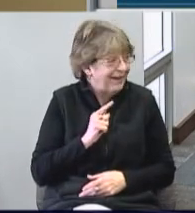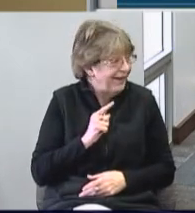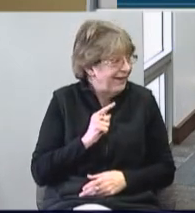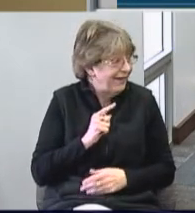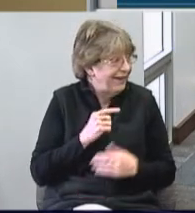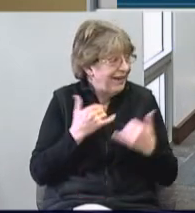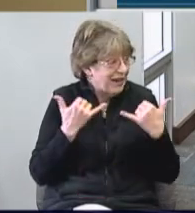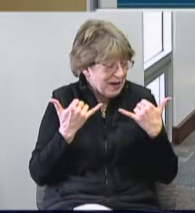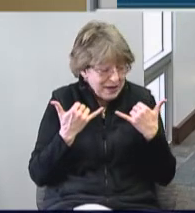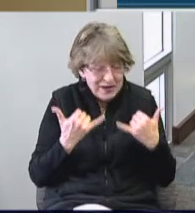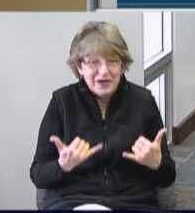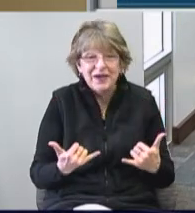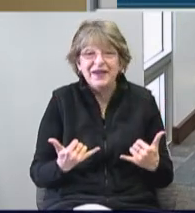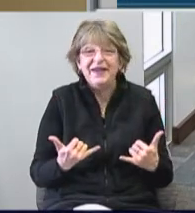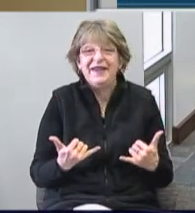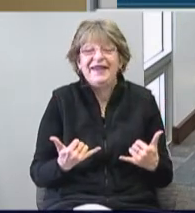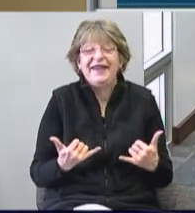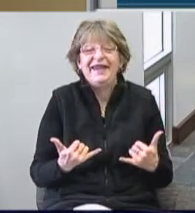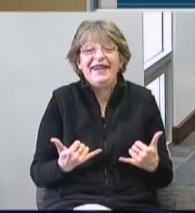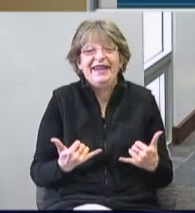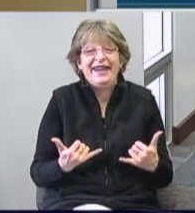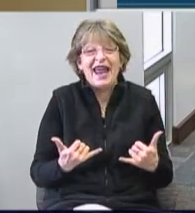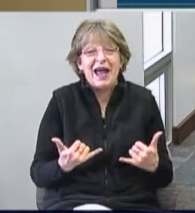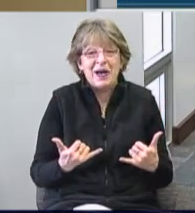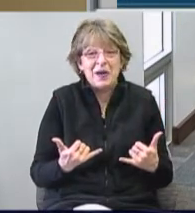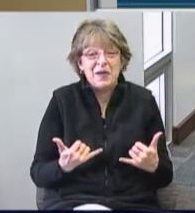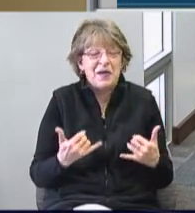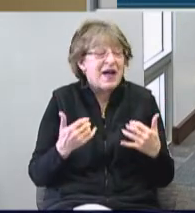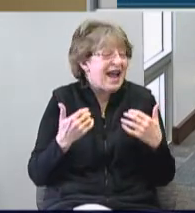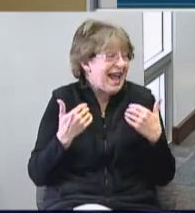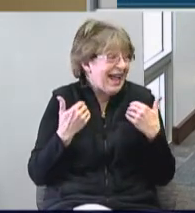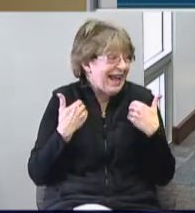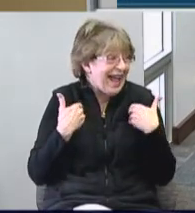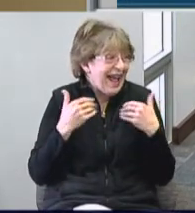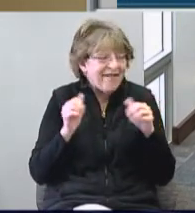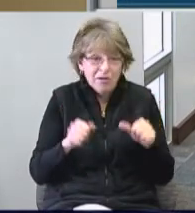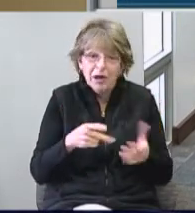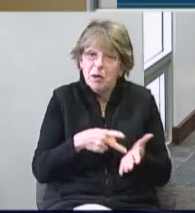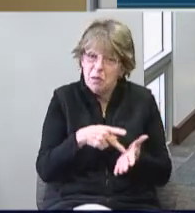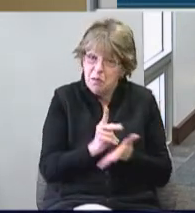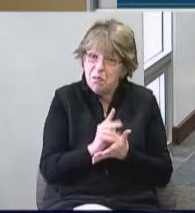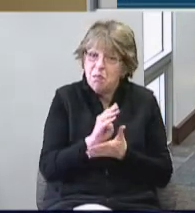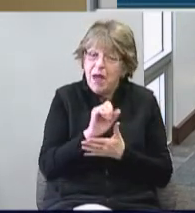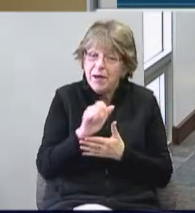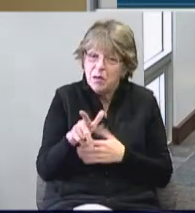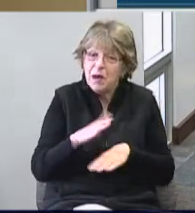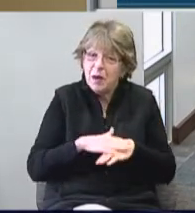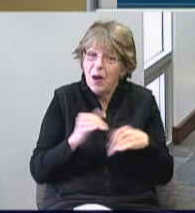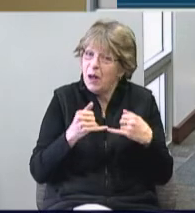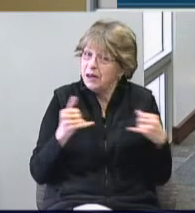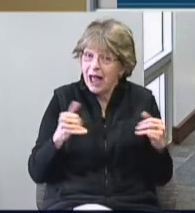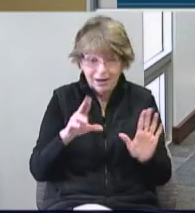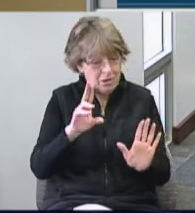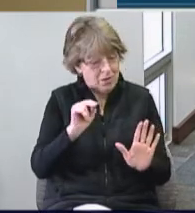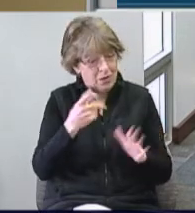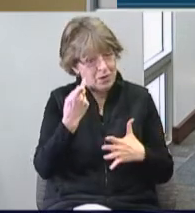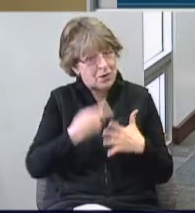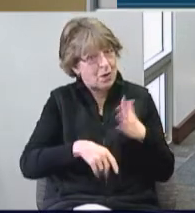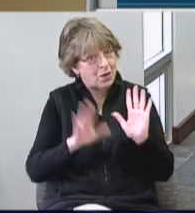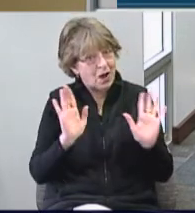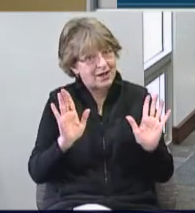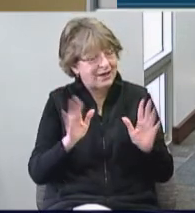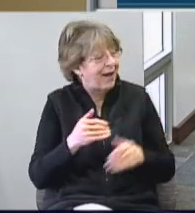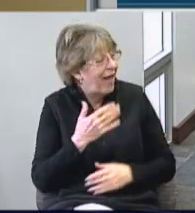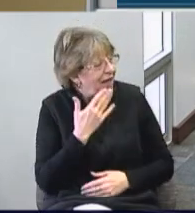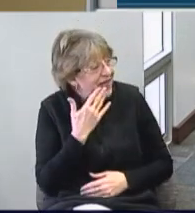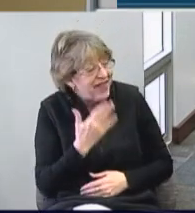now have the ability to pay your utility bill online at no extra charge. So I thank you for your time. Thanks for your work on that,